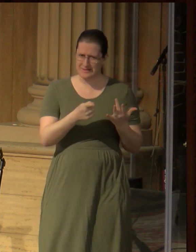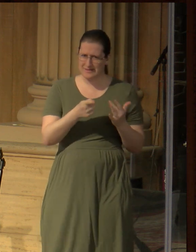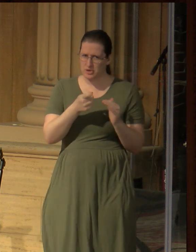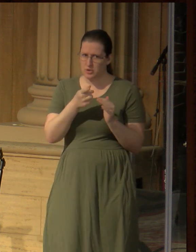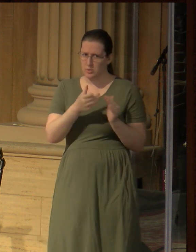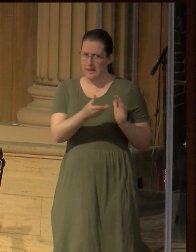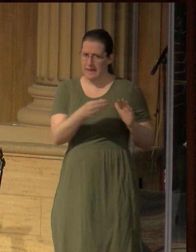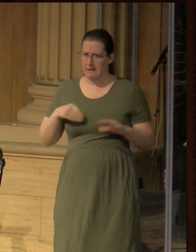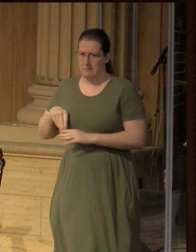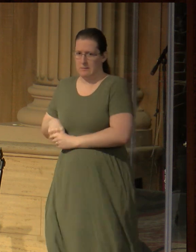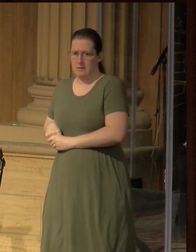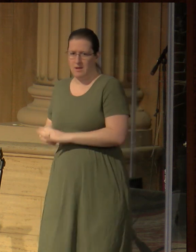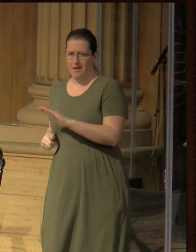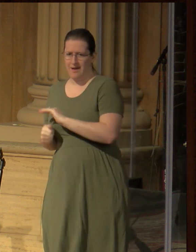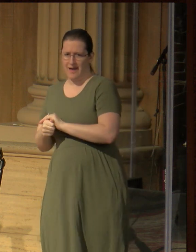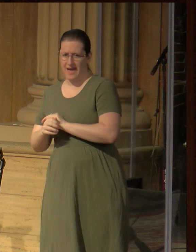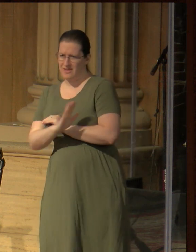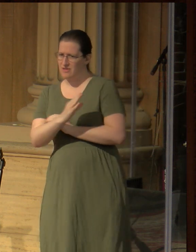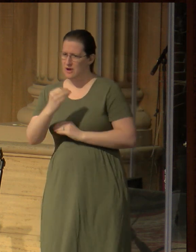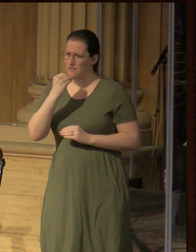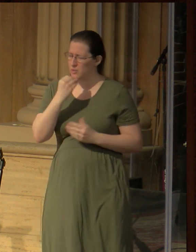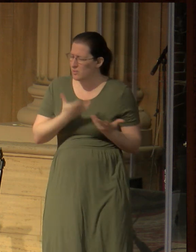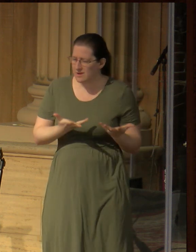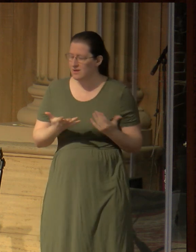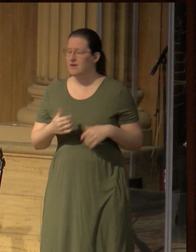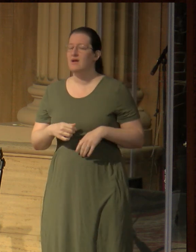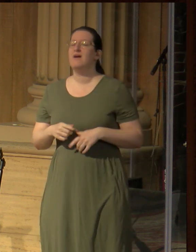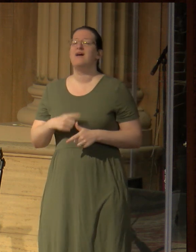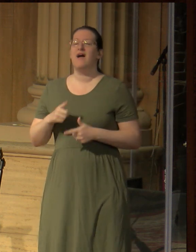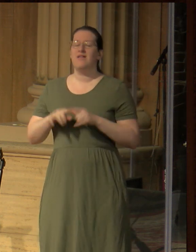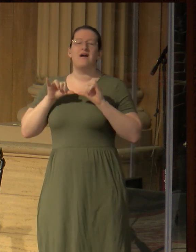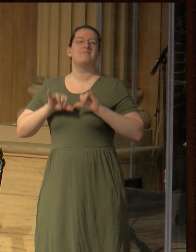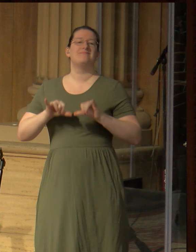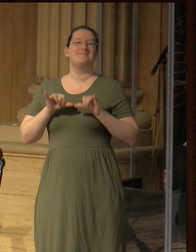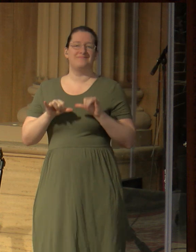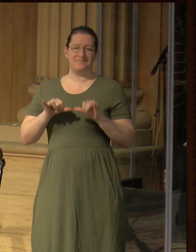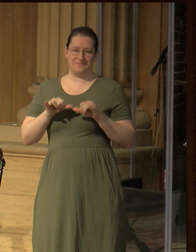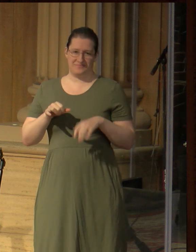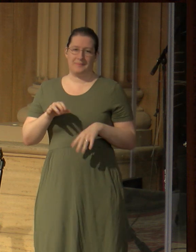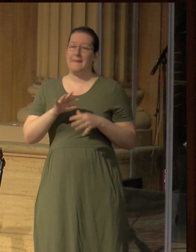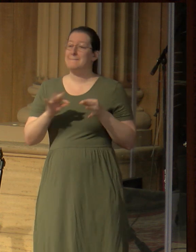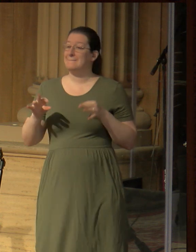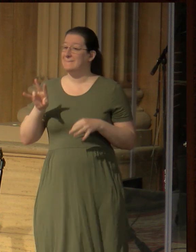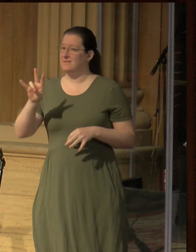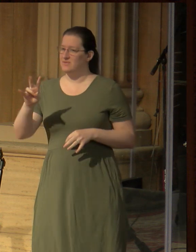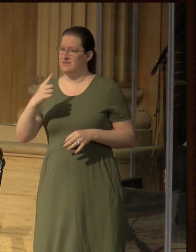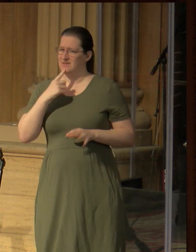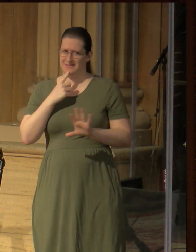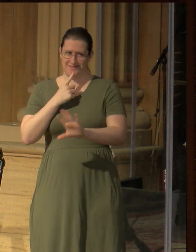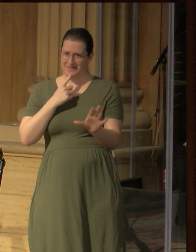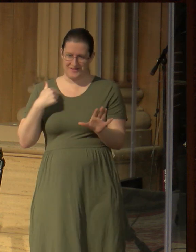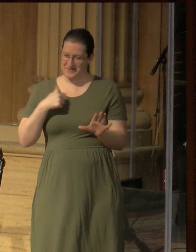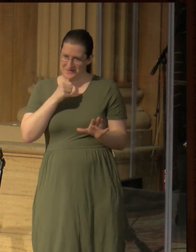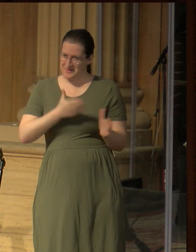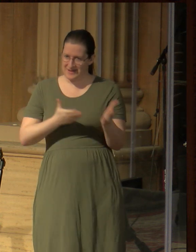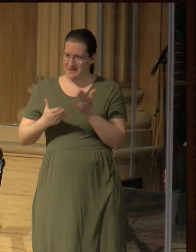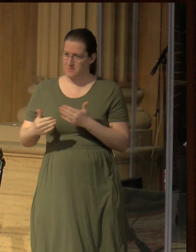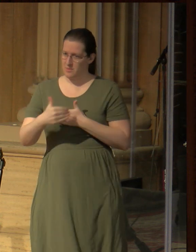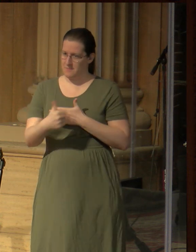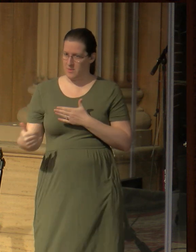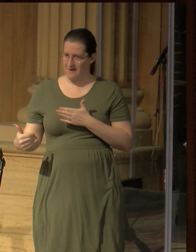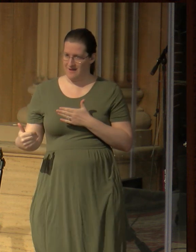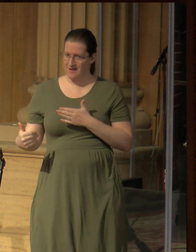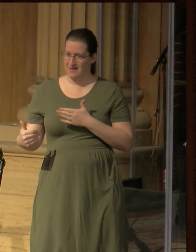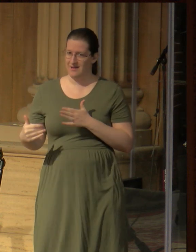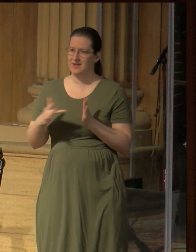that we don't know about? Like, what is this? And they finally come to this conclusion in verse 7, nobody brought any bread. So Jesus says, don't